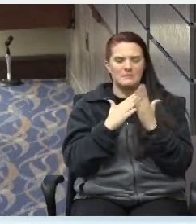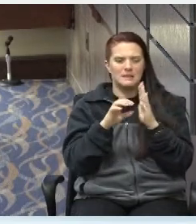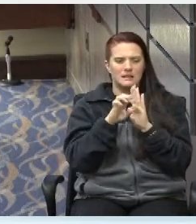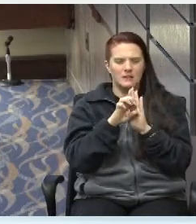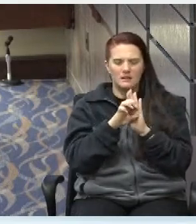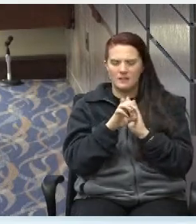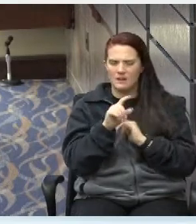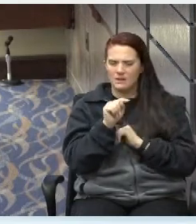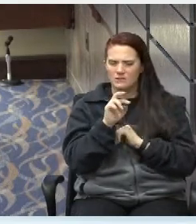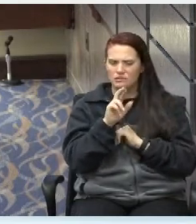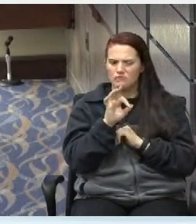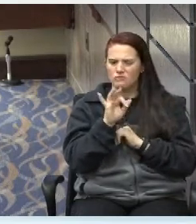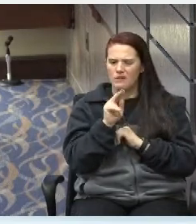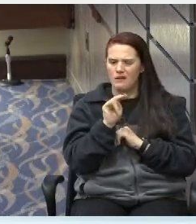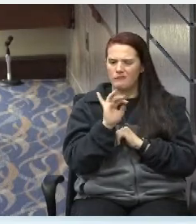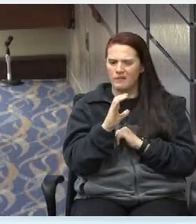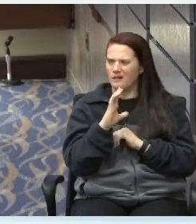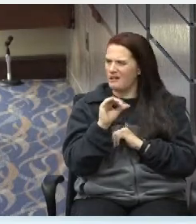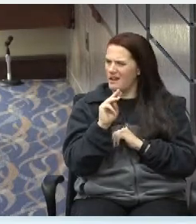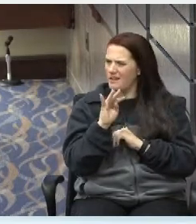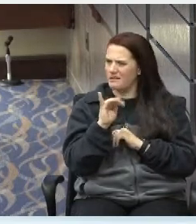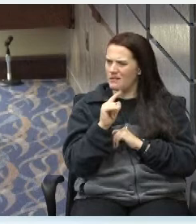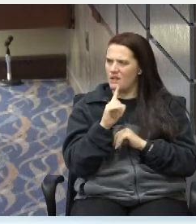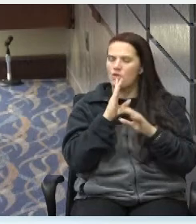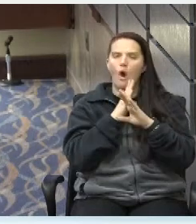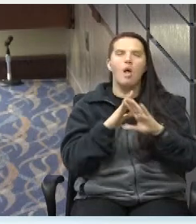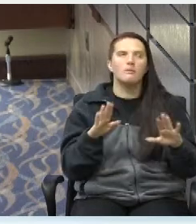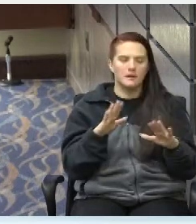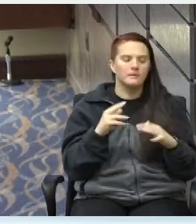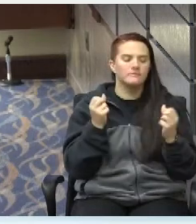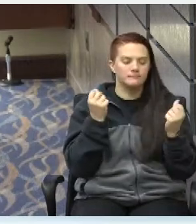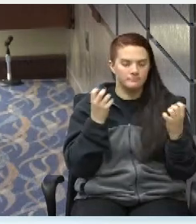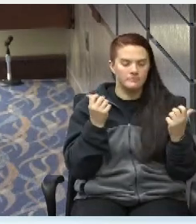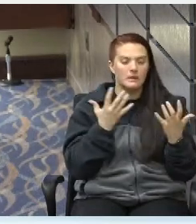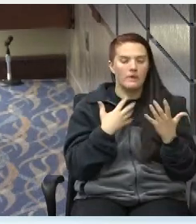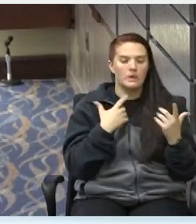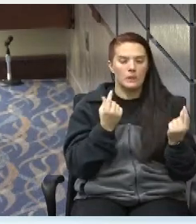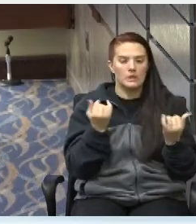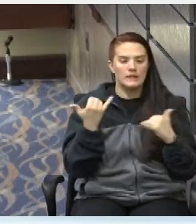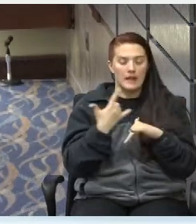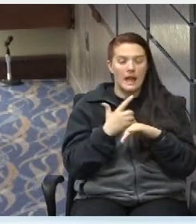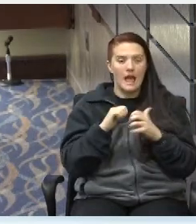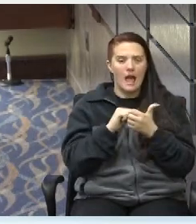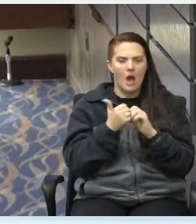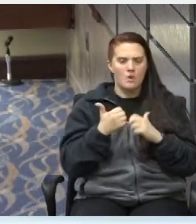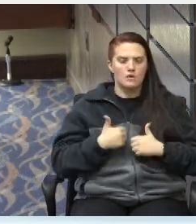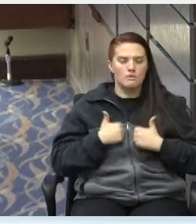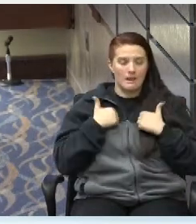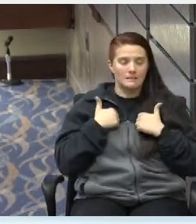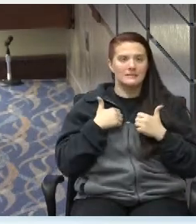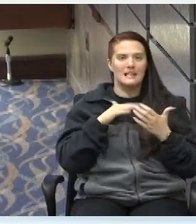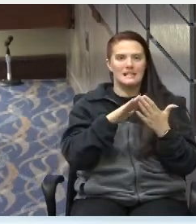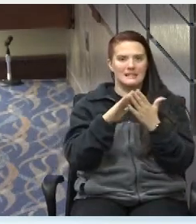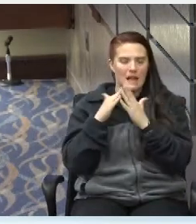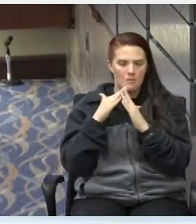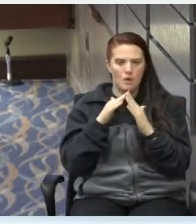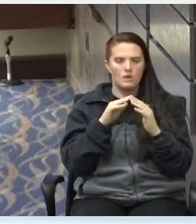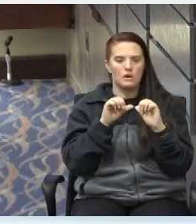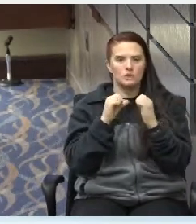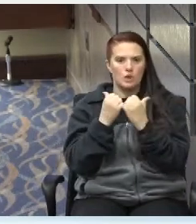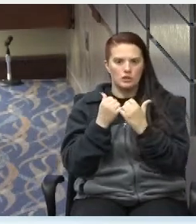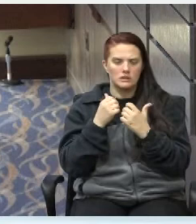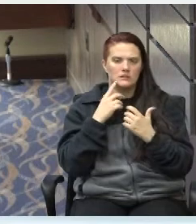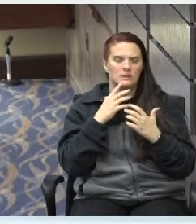traffic calming. There are many, many, many. We'll talk about a few today. How do residents and neighborhood associations or